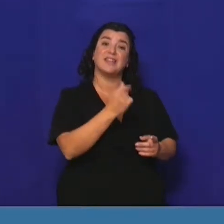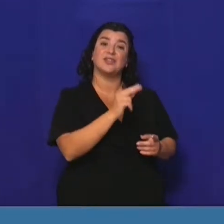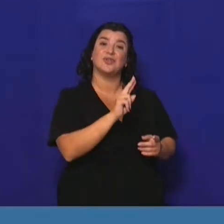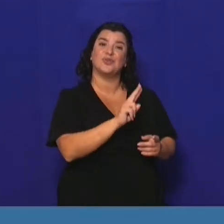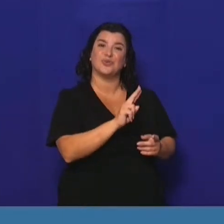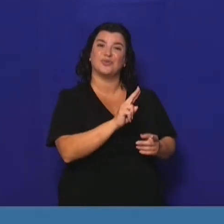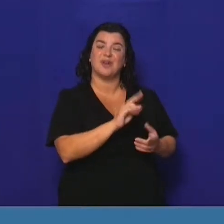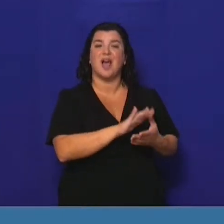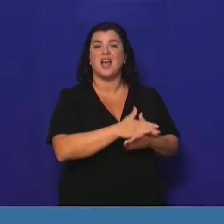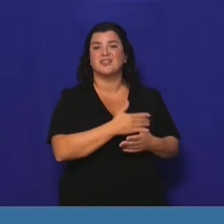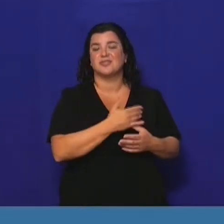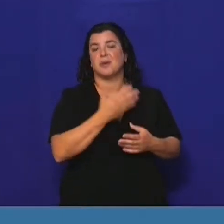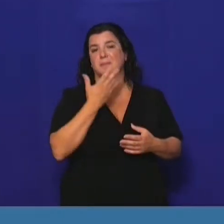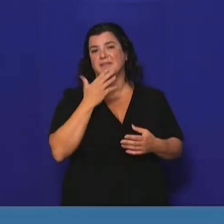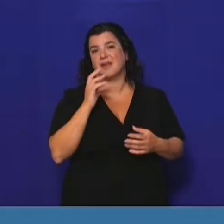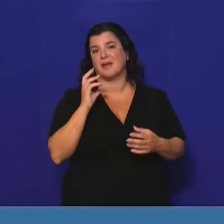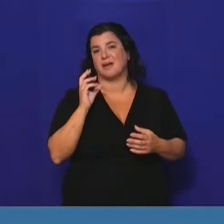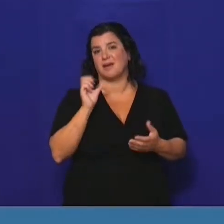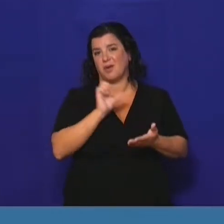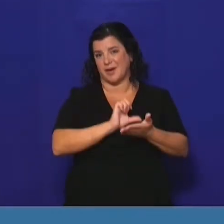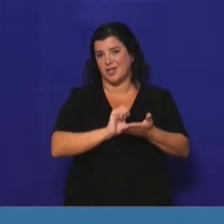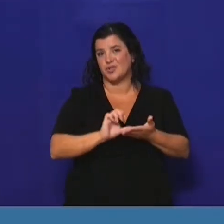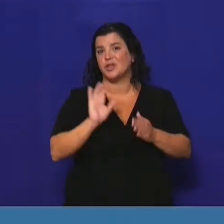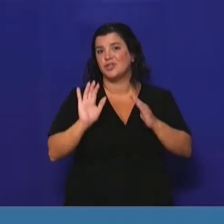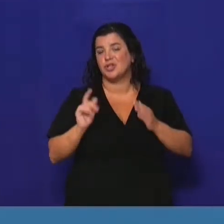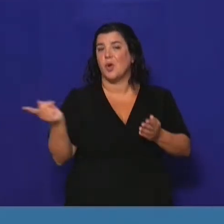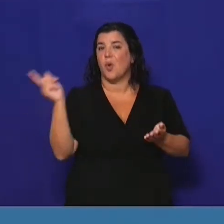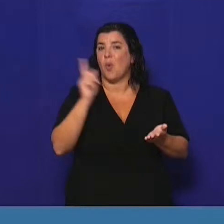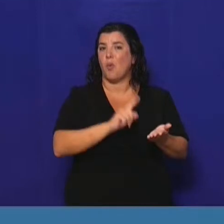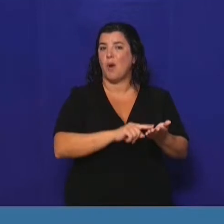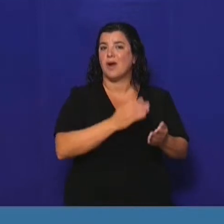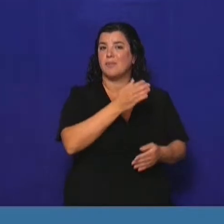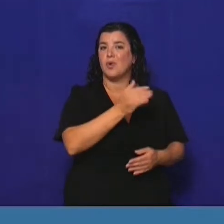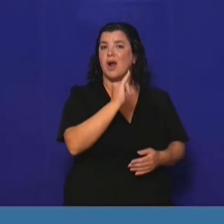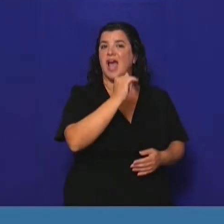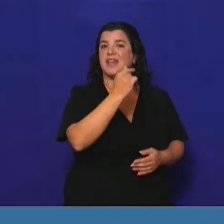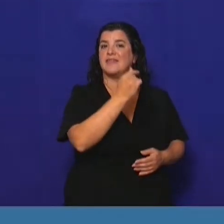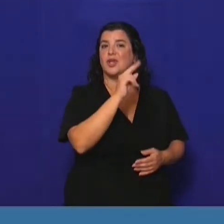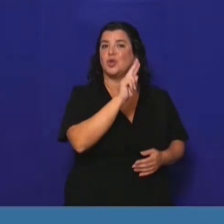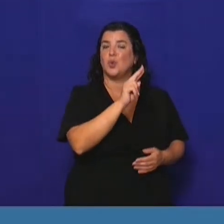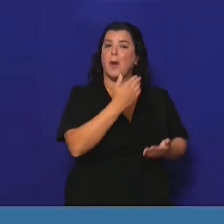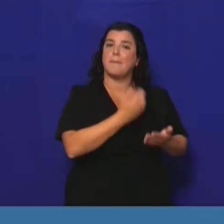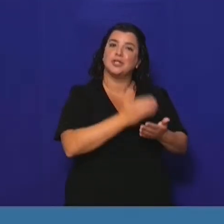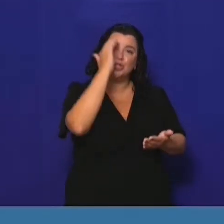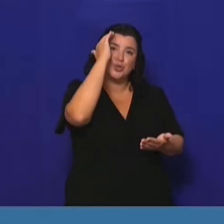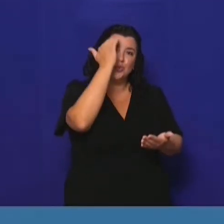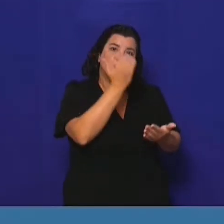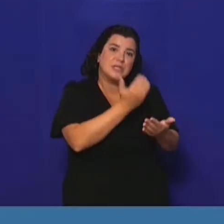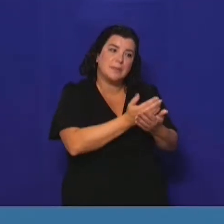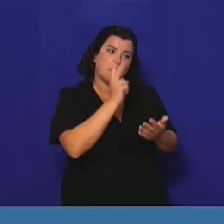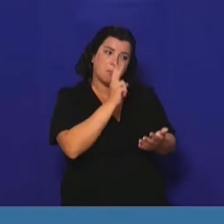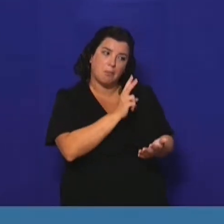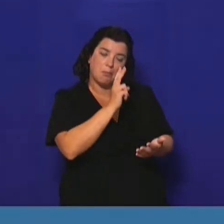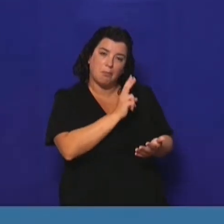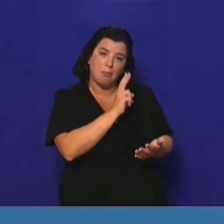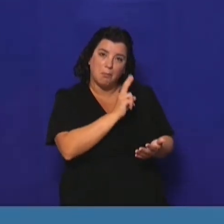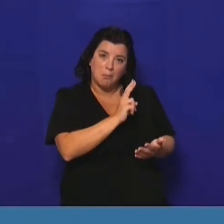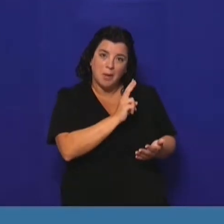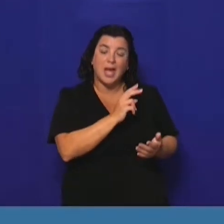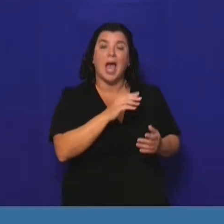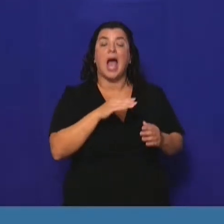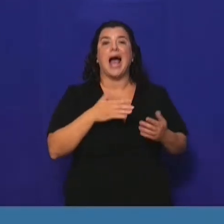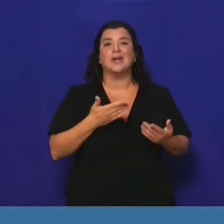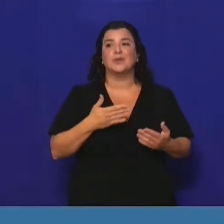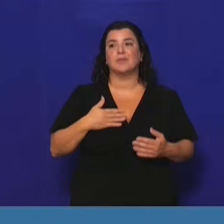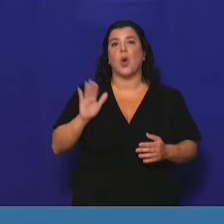bżonn jidħlu l-ITU. Ħalli bekk aħna f'din is-sitwazzjoni fejn inti għandek numru ta' każijiet li proprju qegħdin jieħdu l-kura